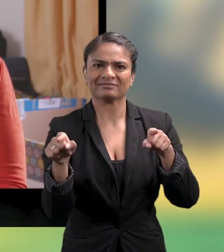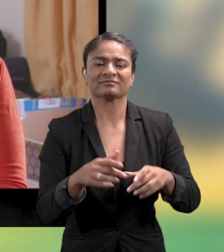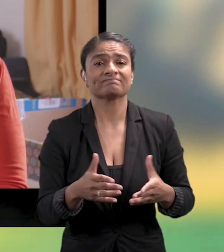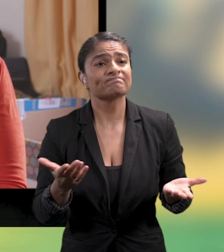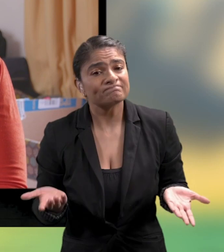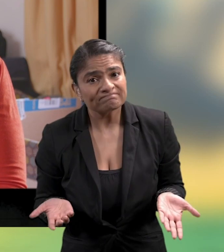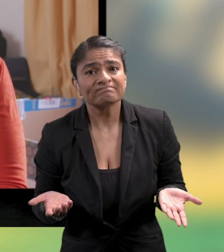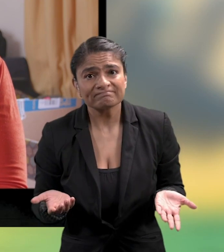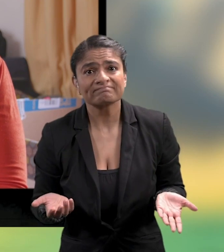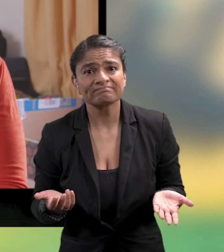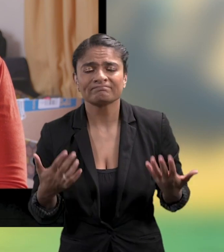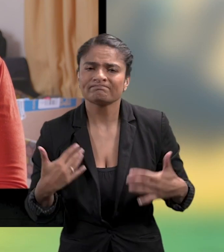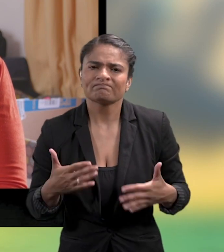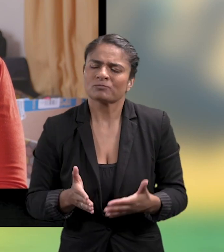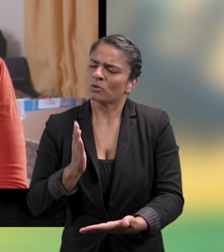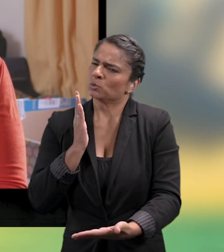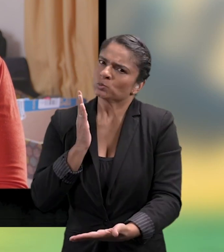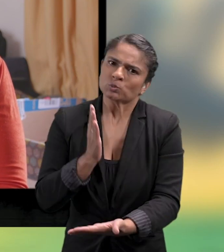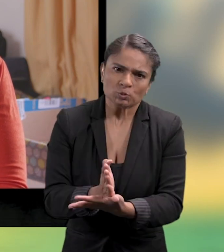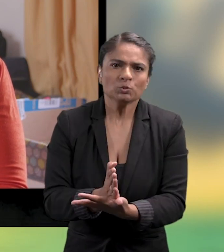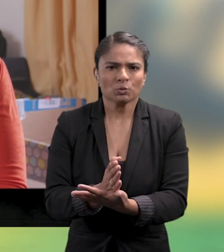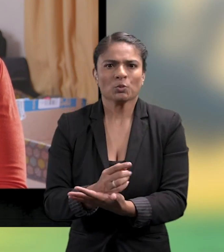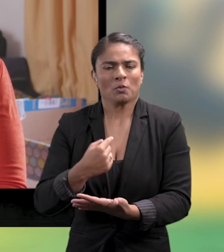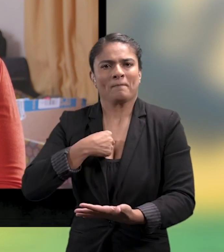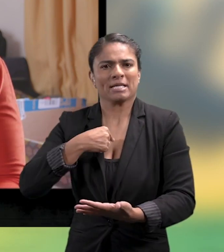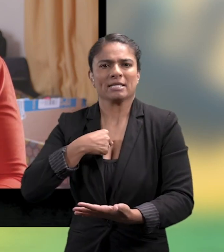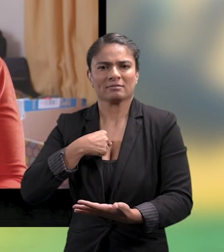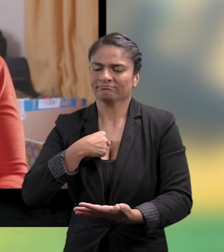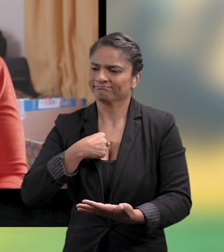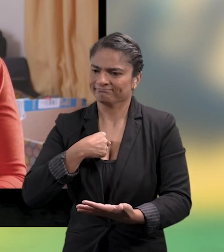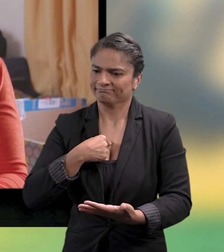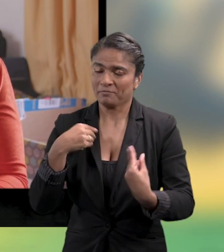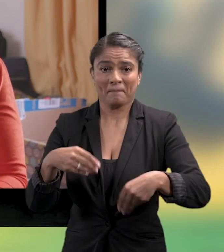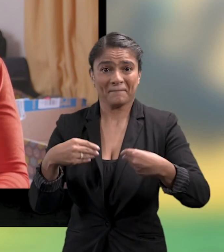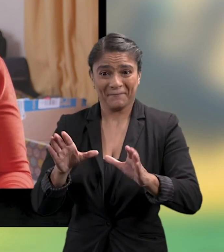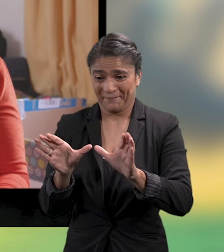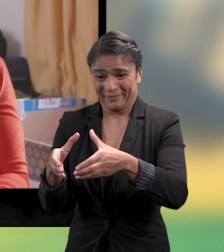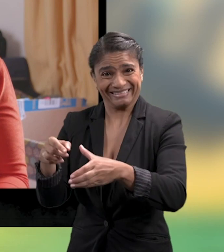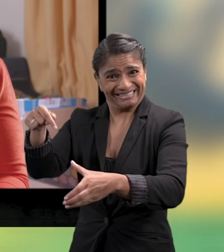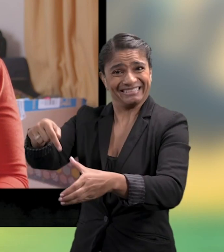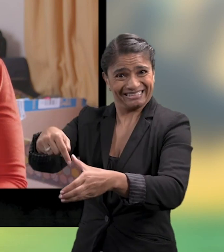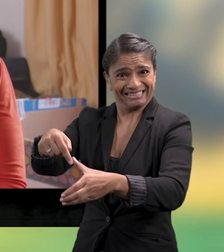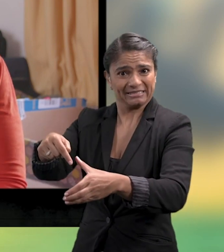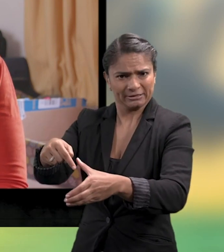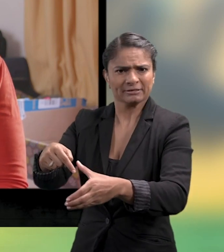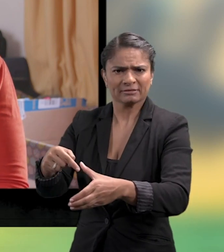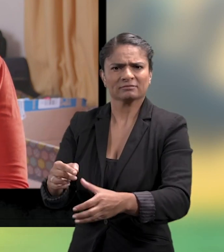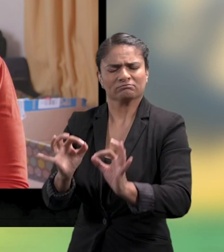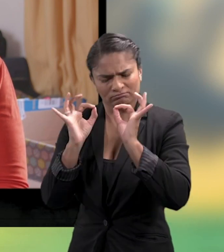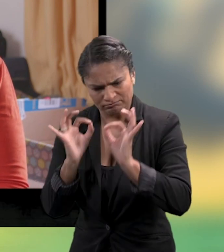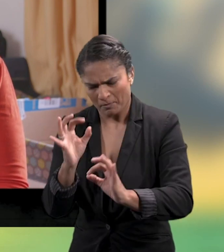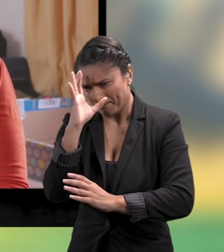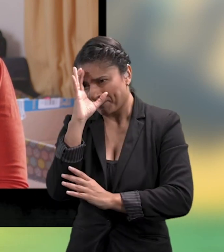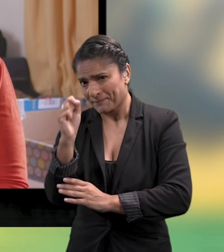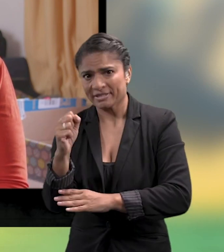So this is truly a company, the companies they truly believe